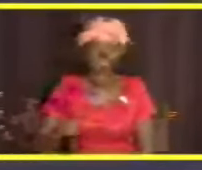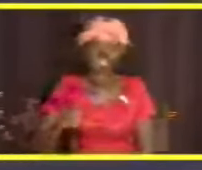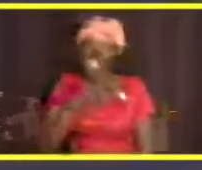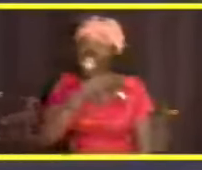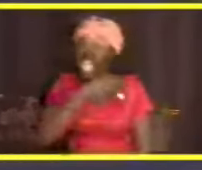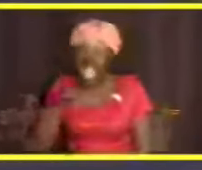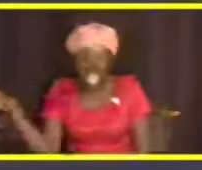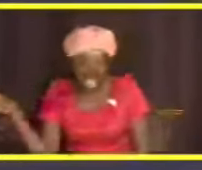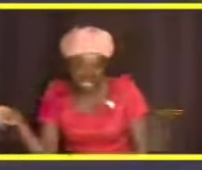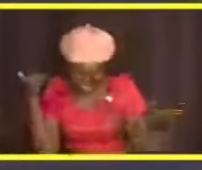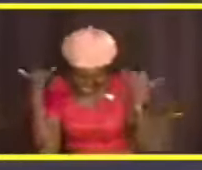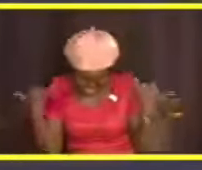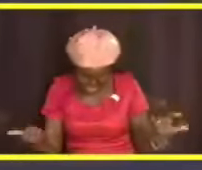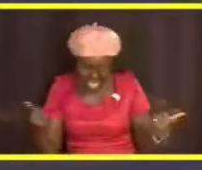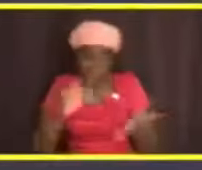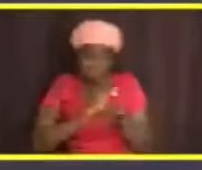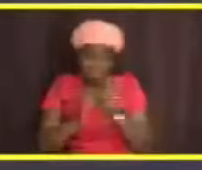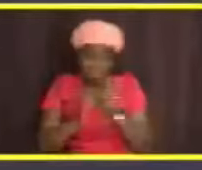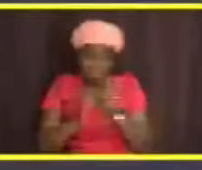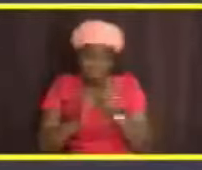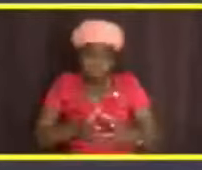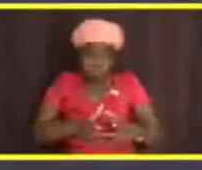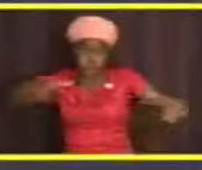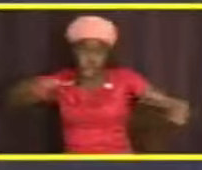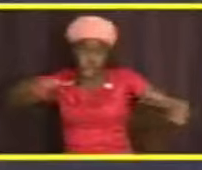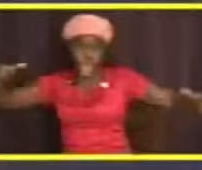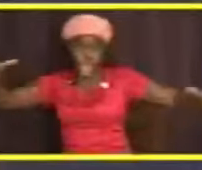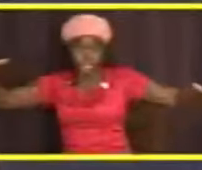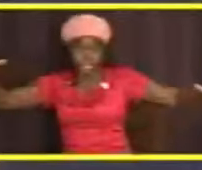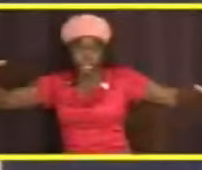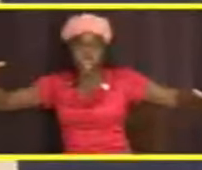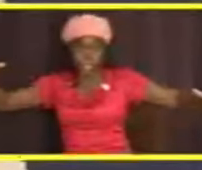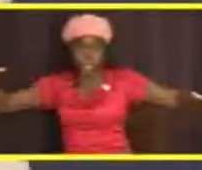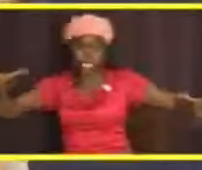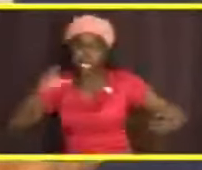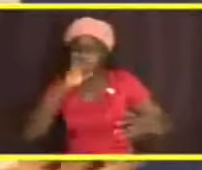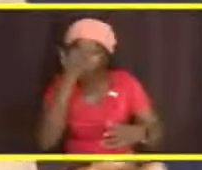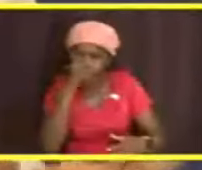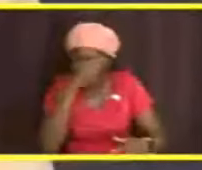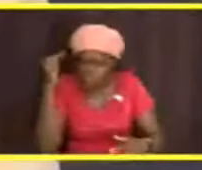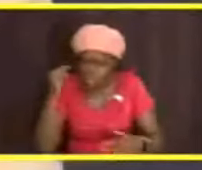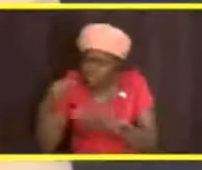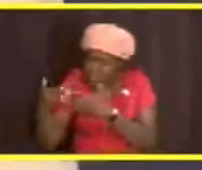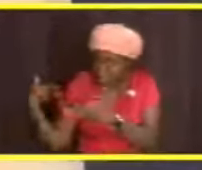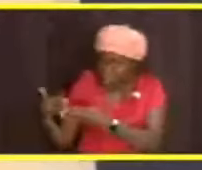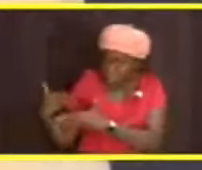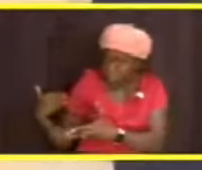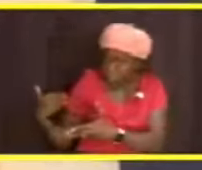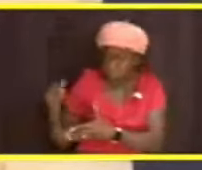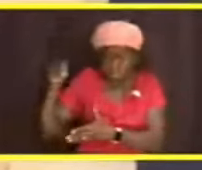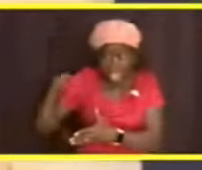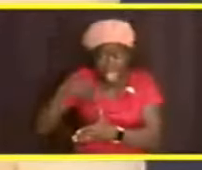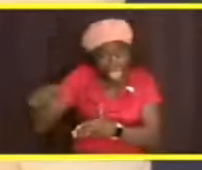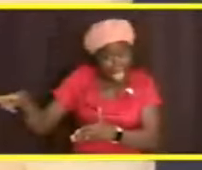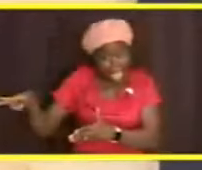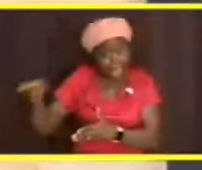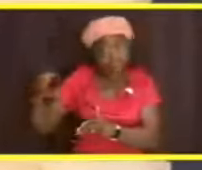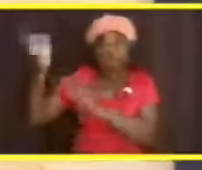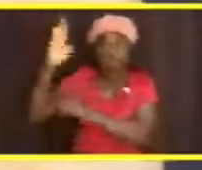hell has become enlarged. It was originally a special